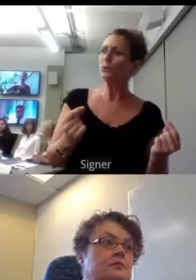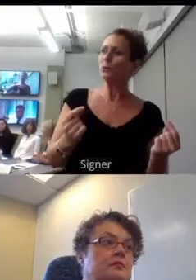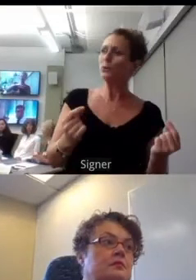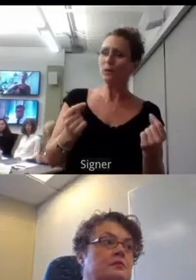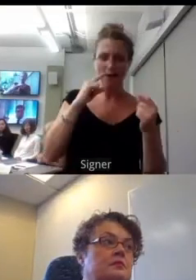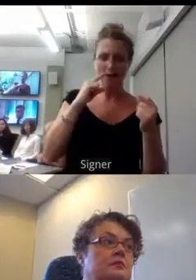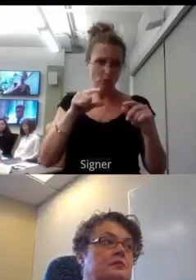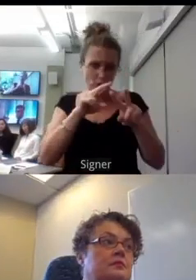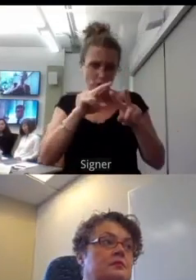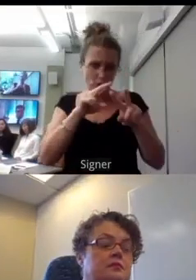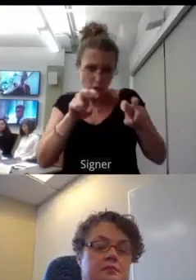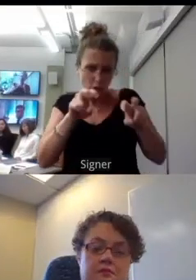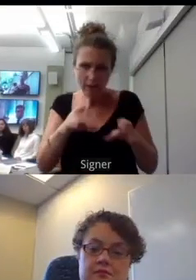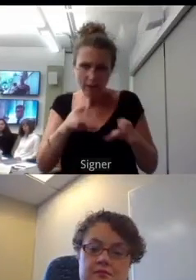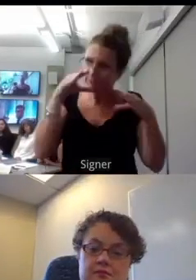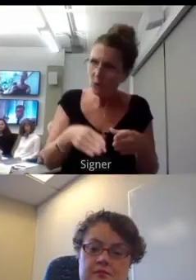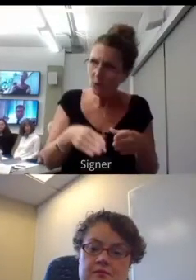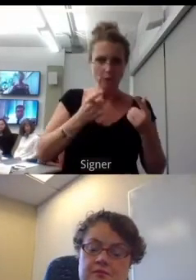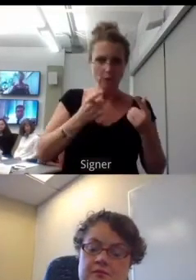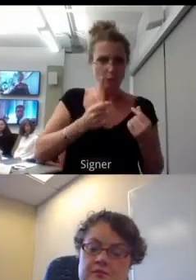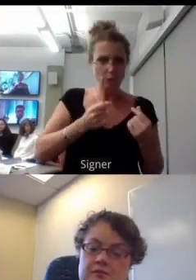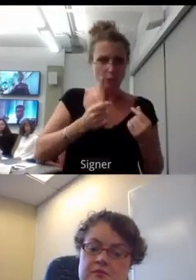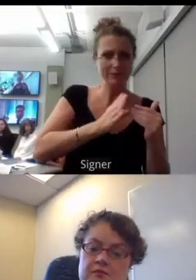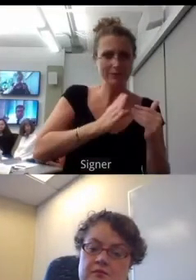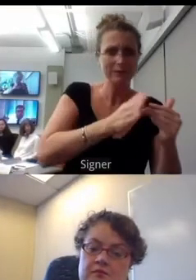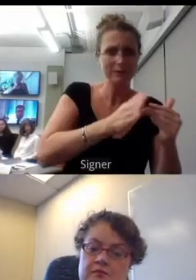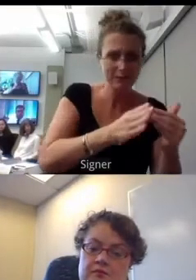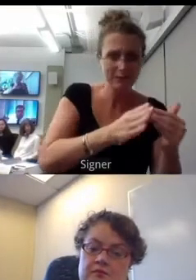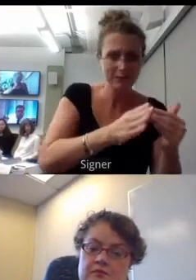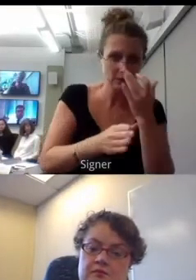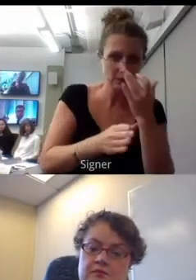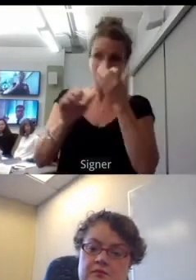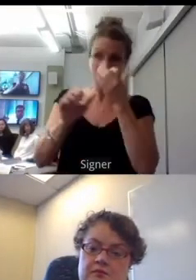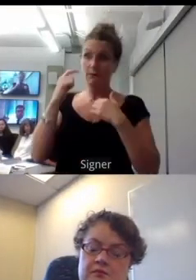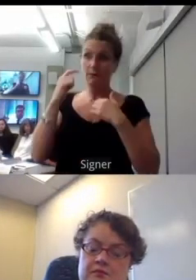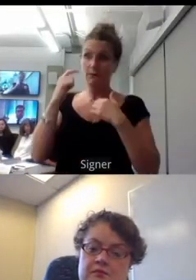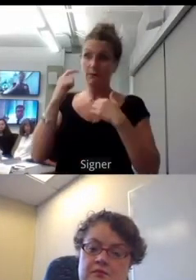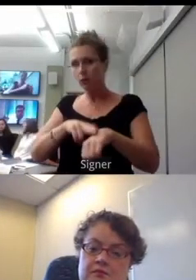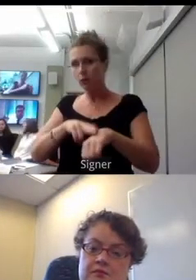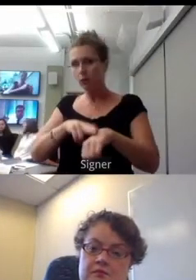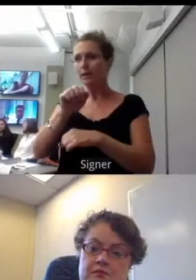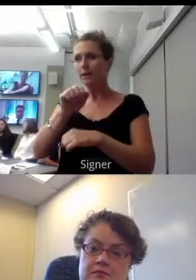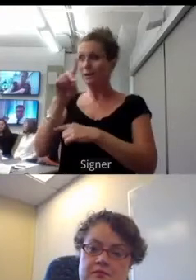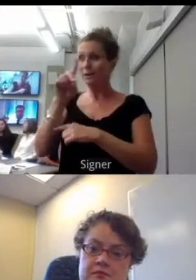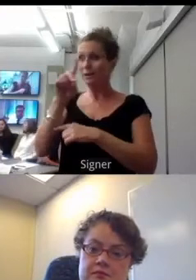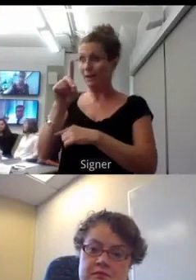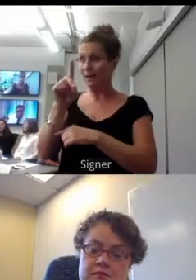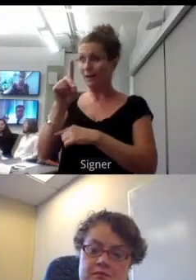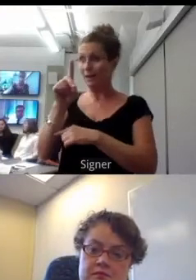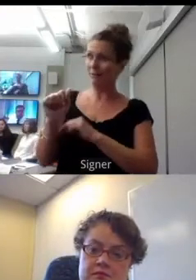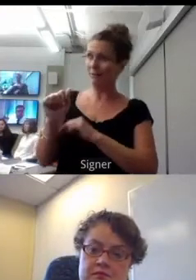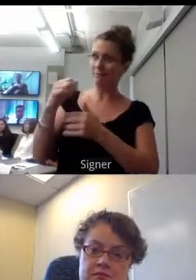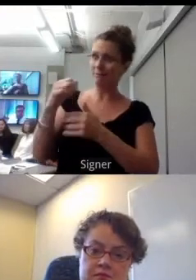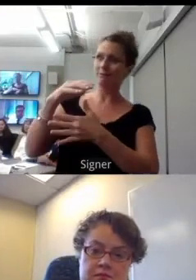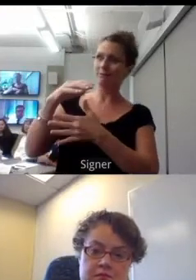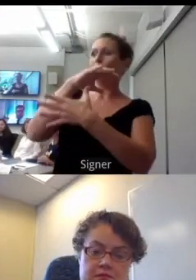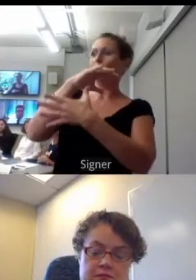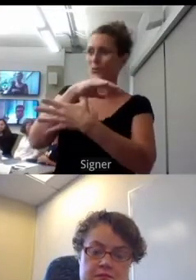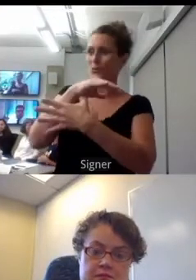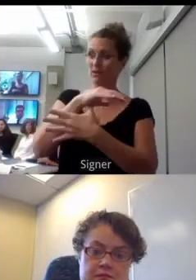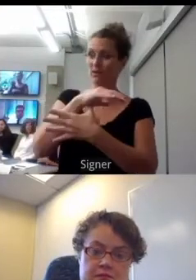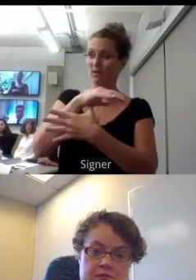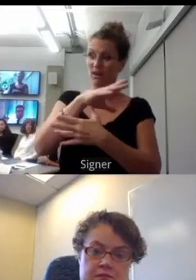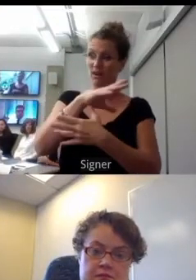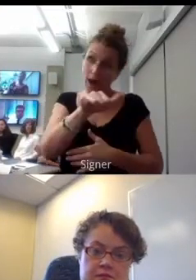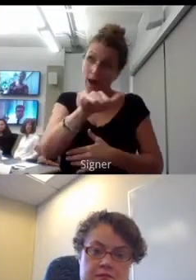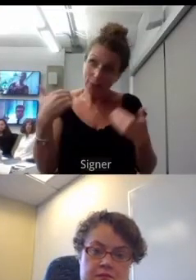AODA and the standards were at the top of that list. They were not, however, at the top of the list of other cabinet ministers that were impacted by this.